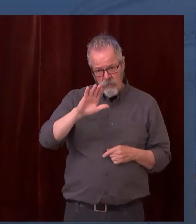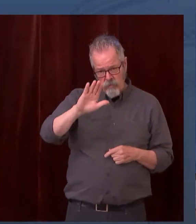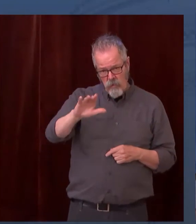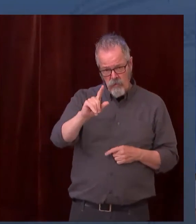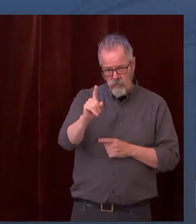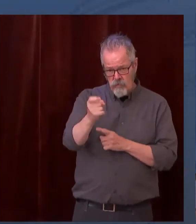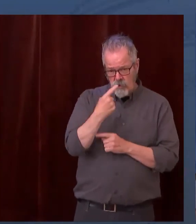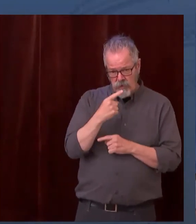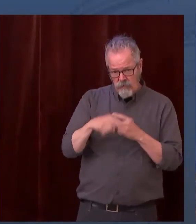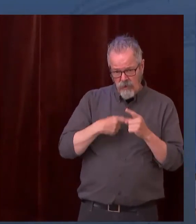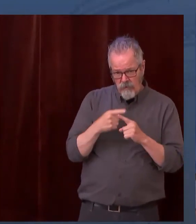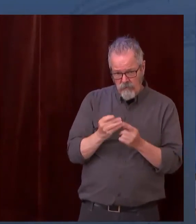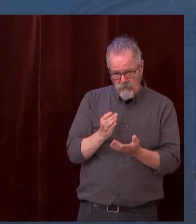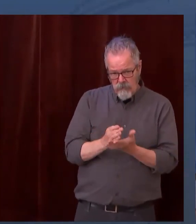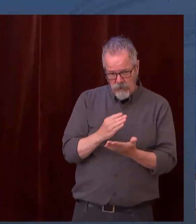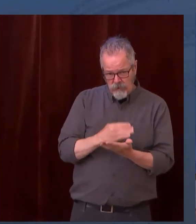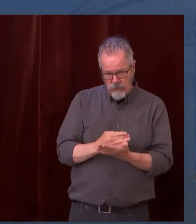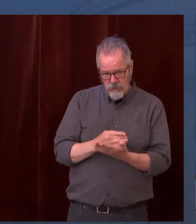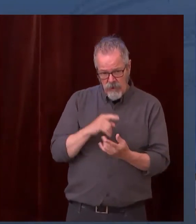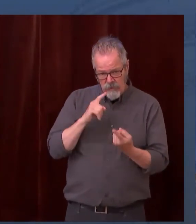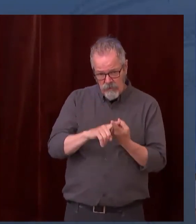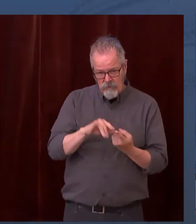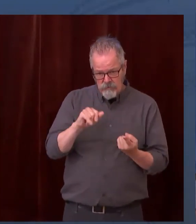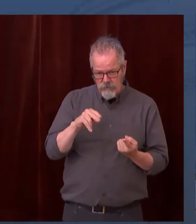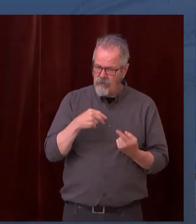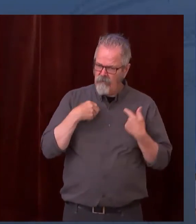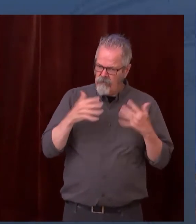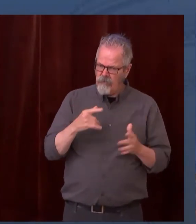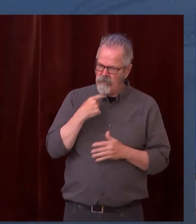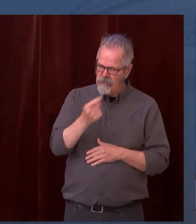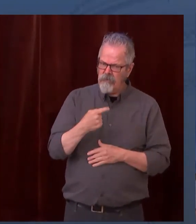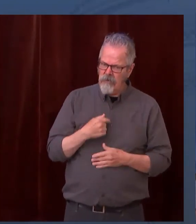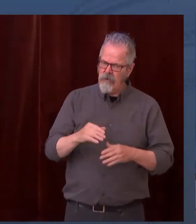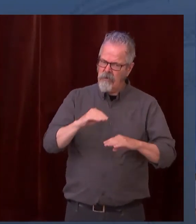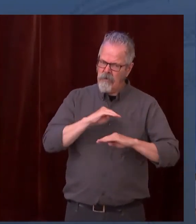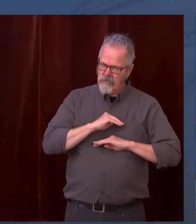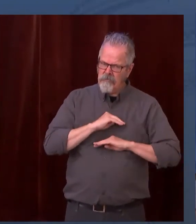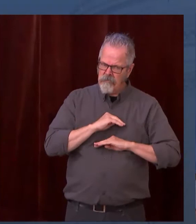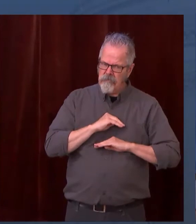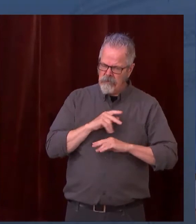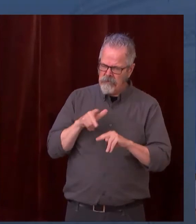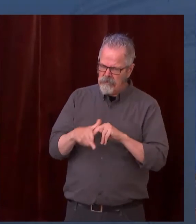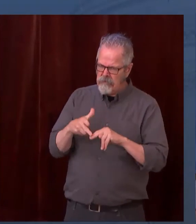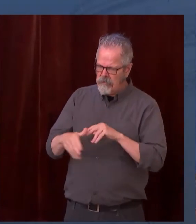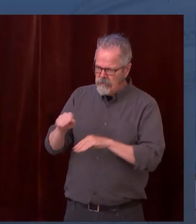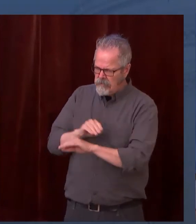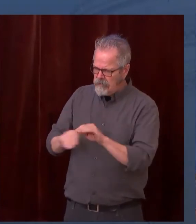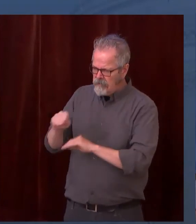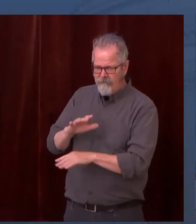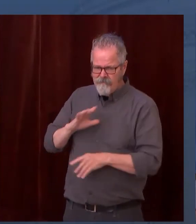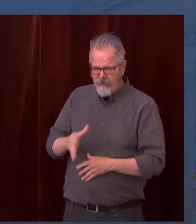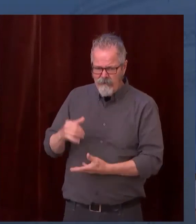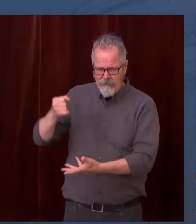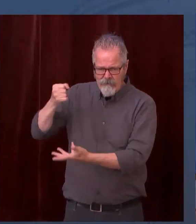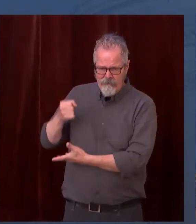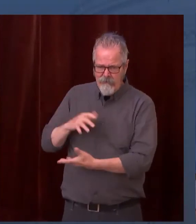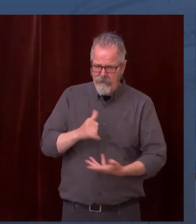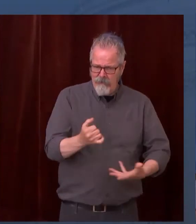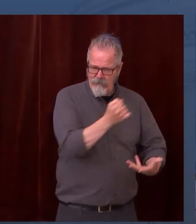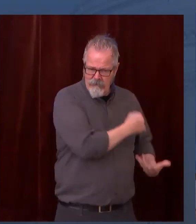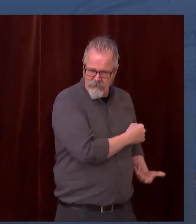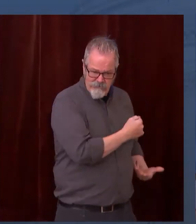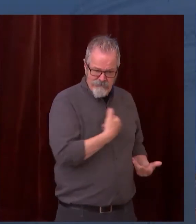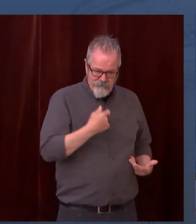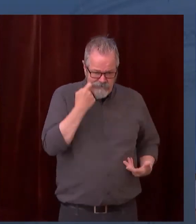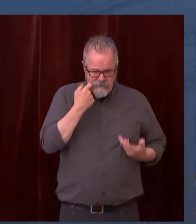in part because I've already done belt tightening. Now, we are hopeful that Congress is going to give us an infusion of